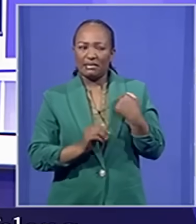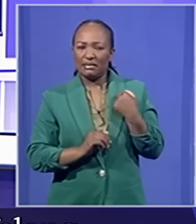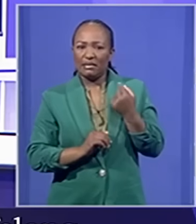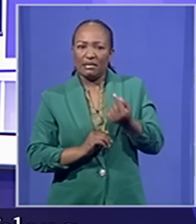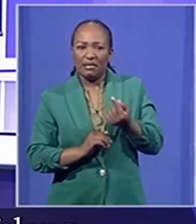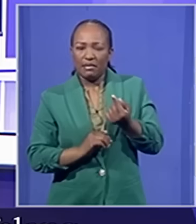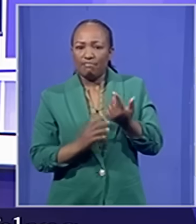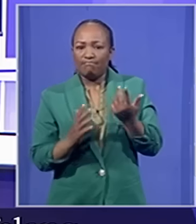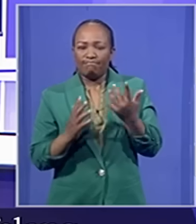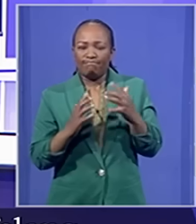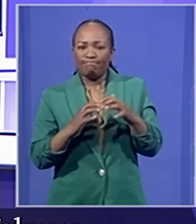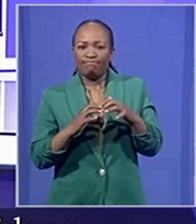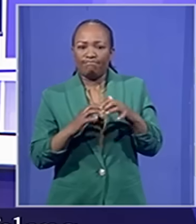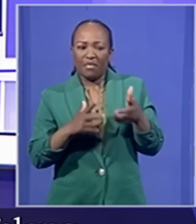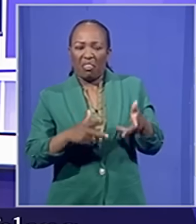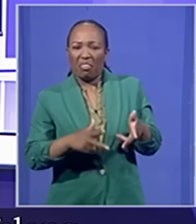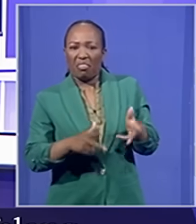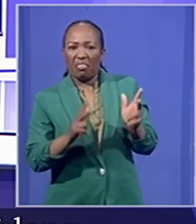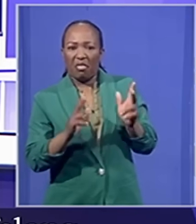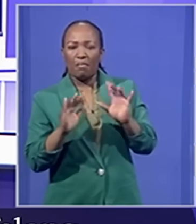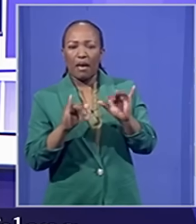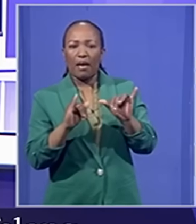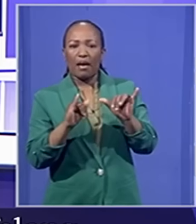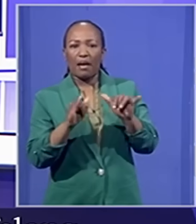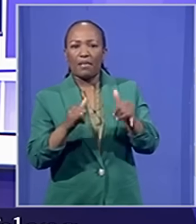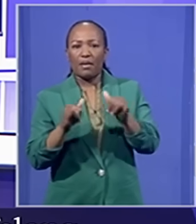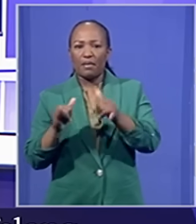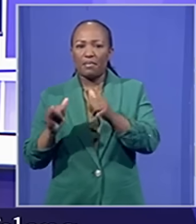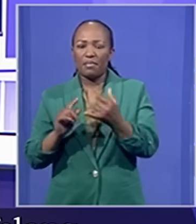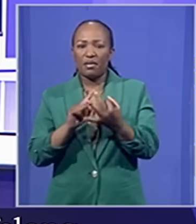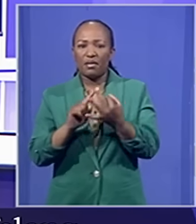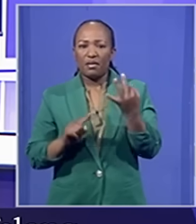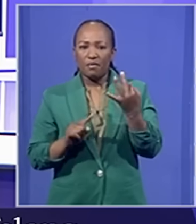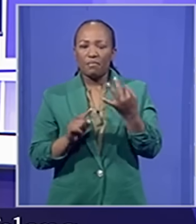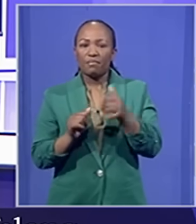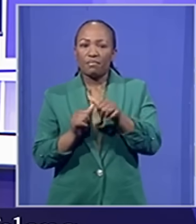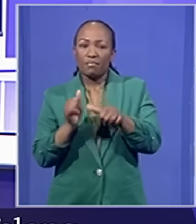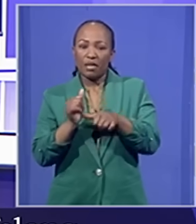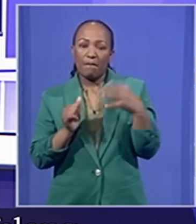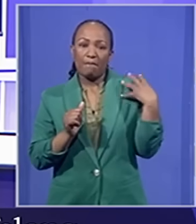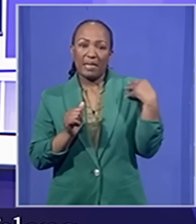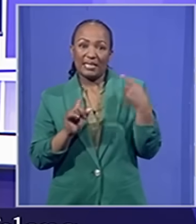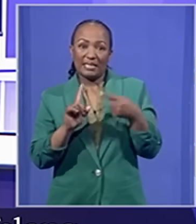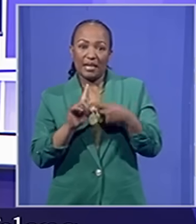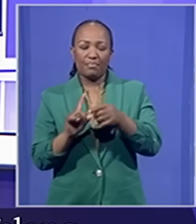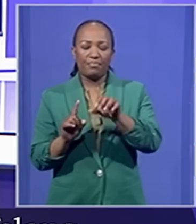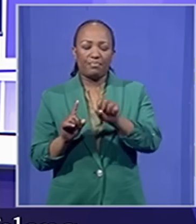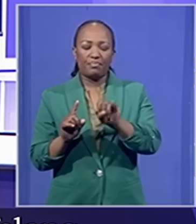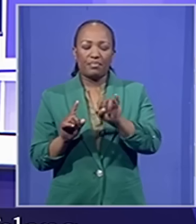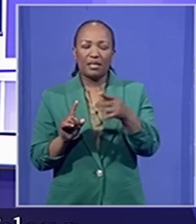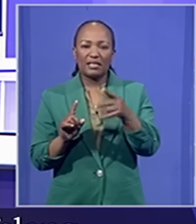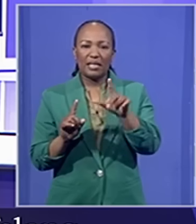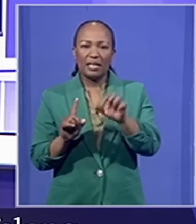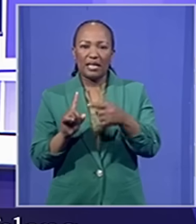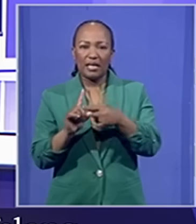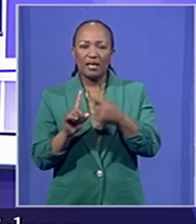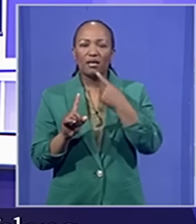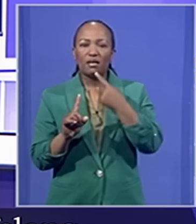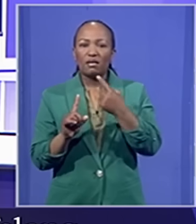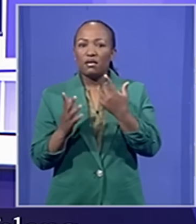phuagantswe ke borakonteraka ba le bararo. Motlatsa tona Sihle Sikalala a re go fitlha ga jaana go setse go dirisitswe diranta